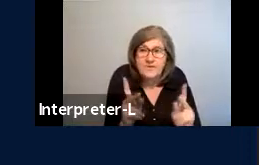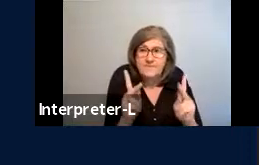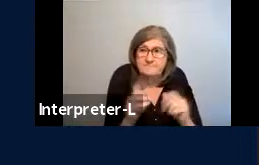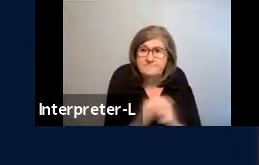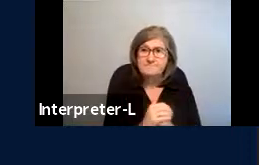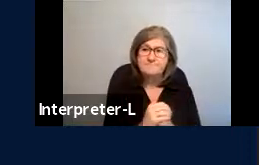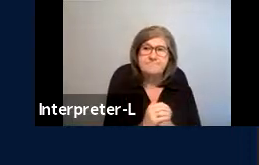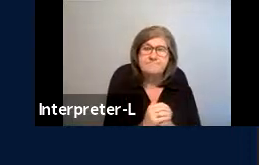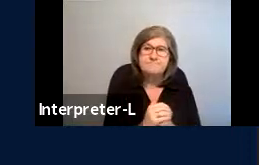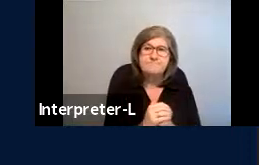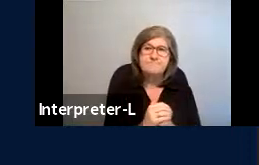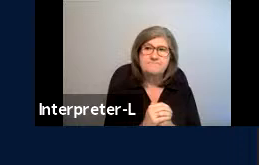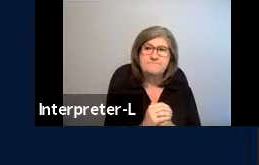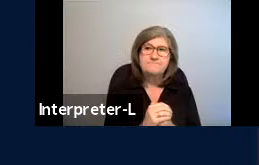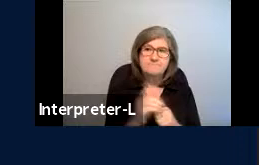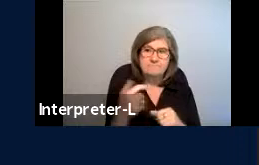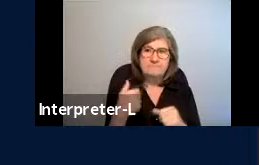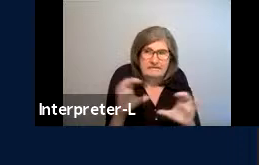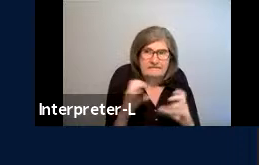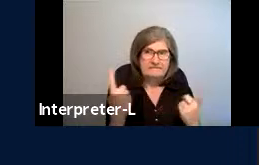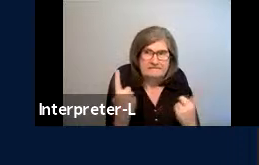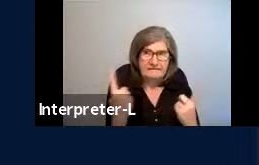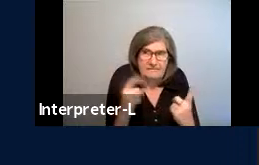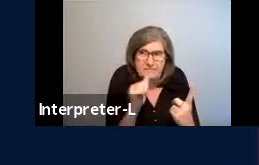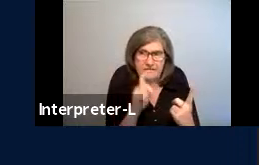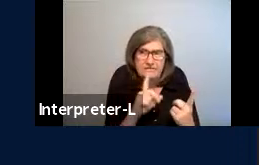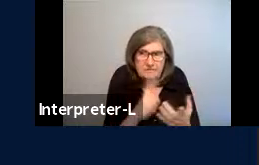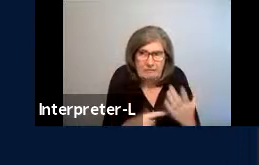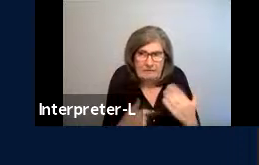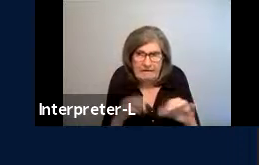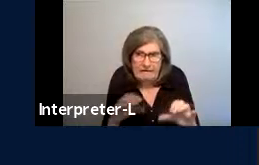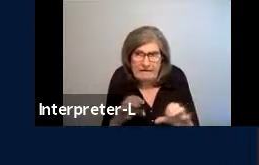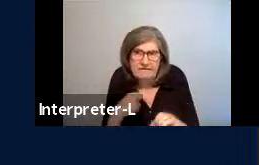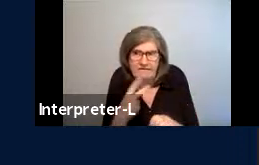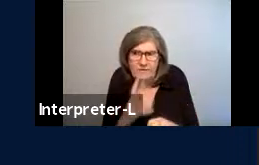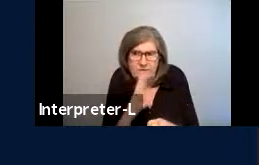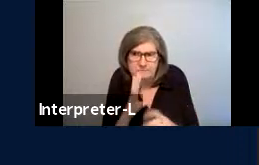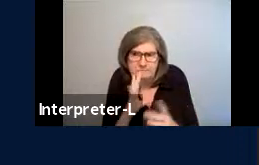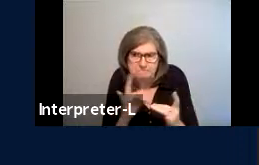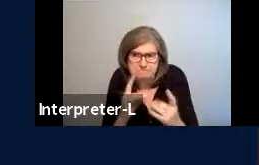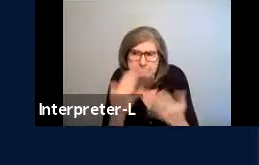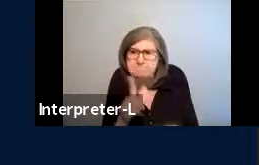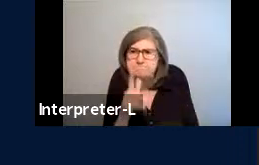Okay, so I did something. Not sure what I did.